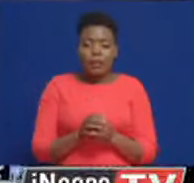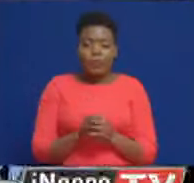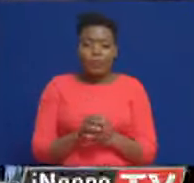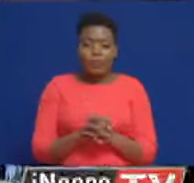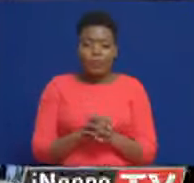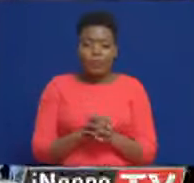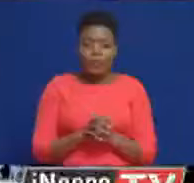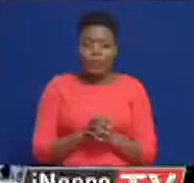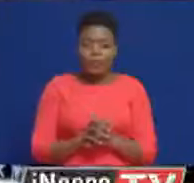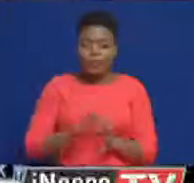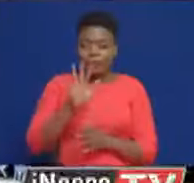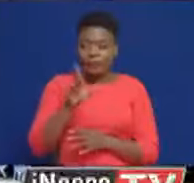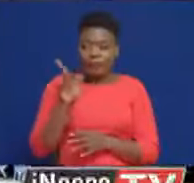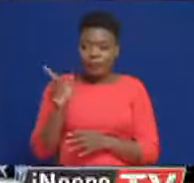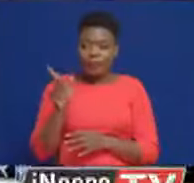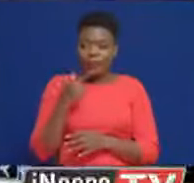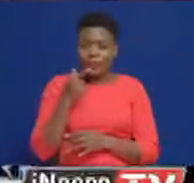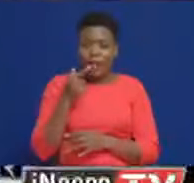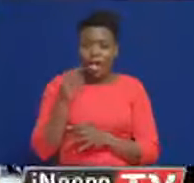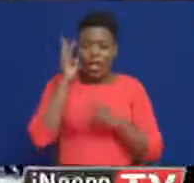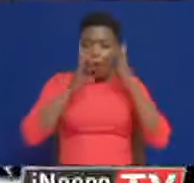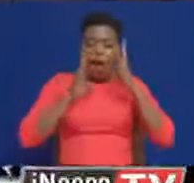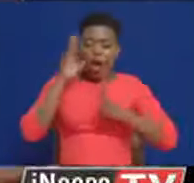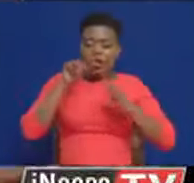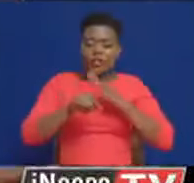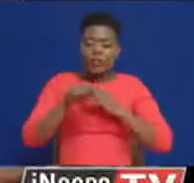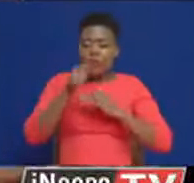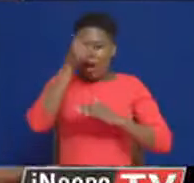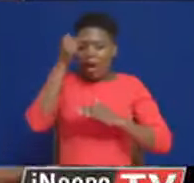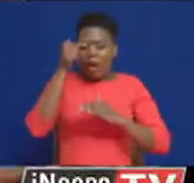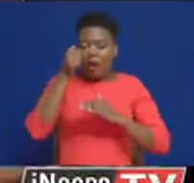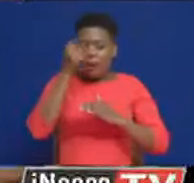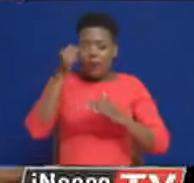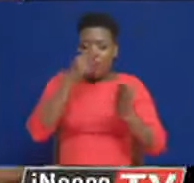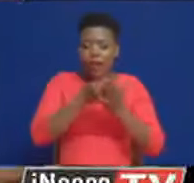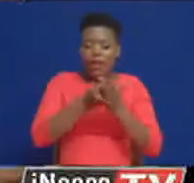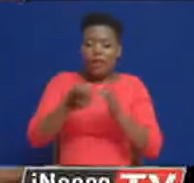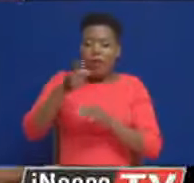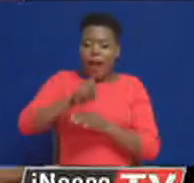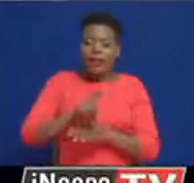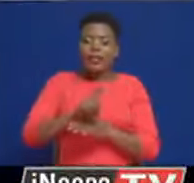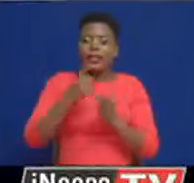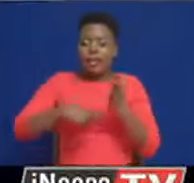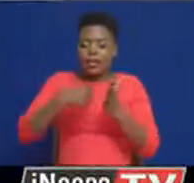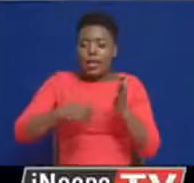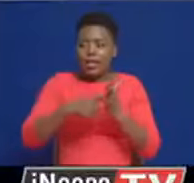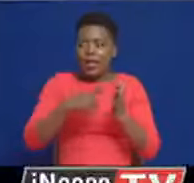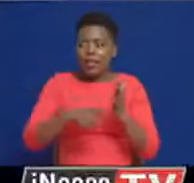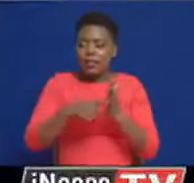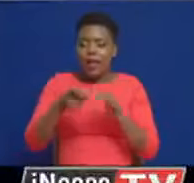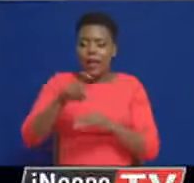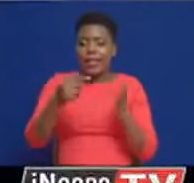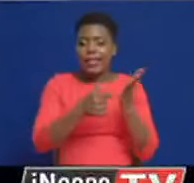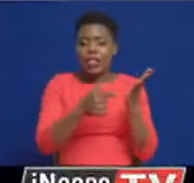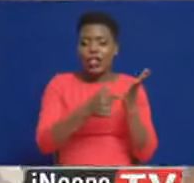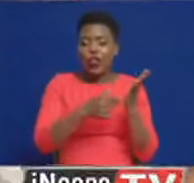Telkom Kenya expressed worries about the adverse effects of taxing SIM cards and increasing digital